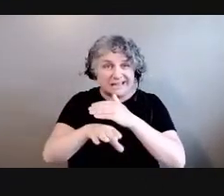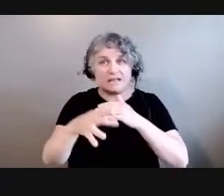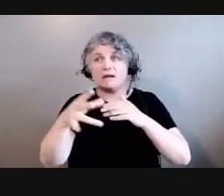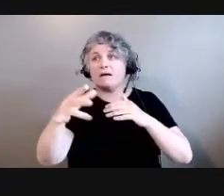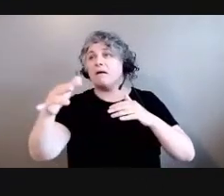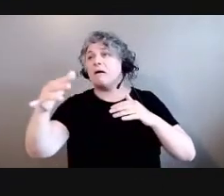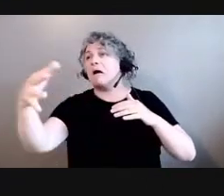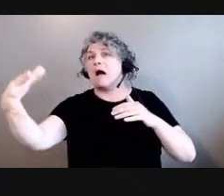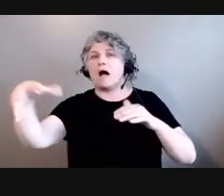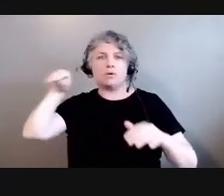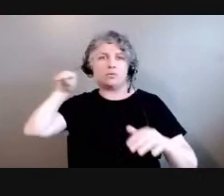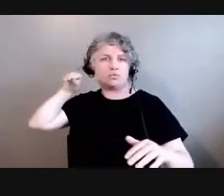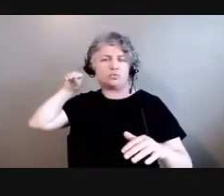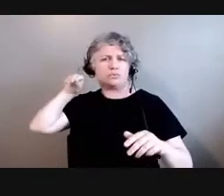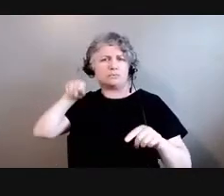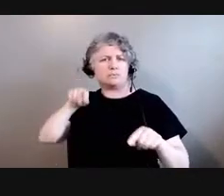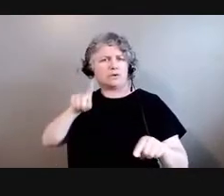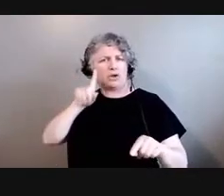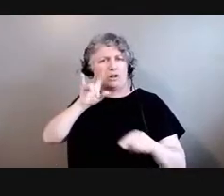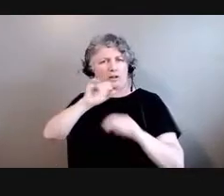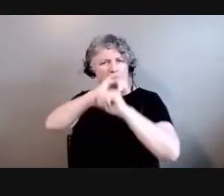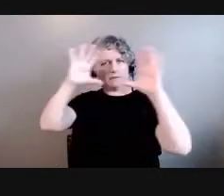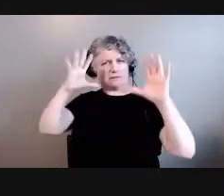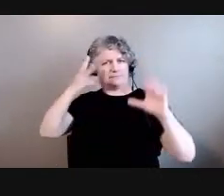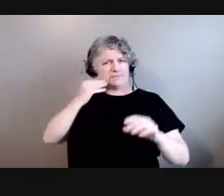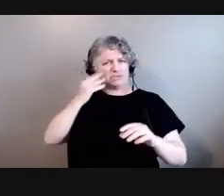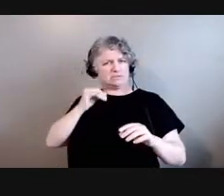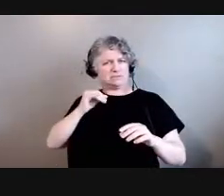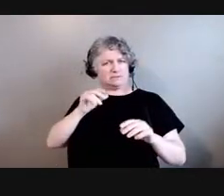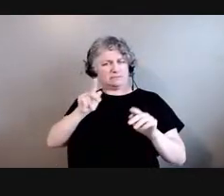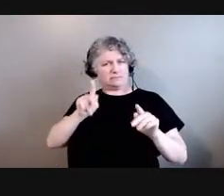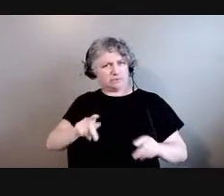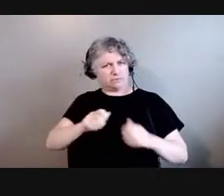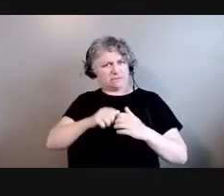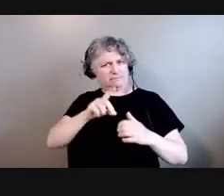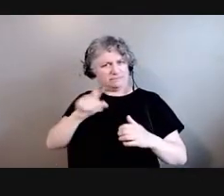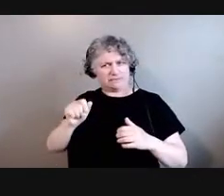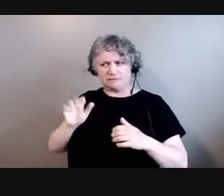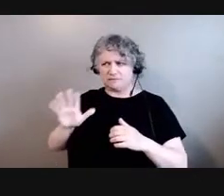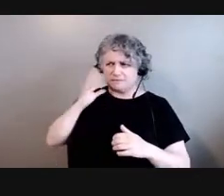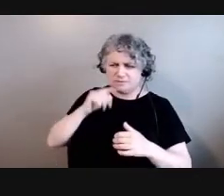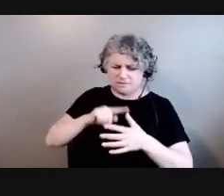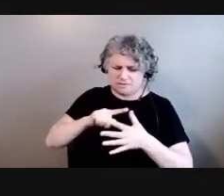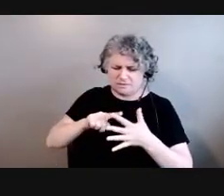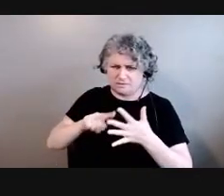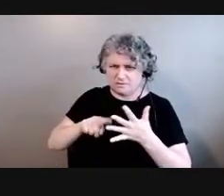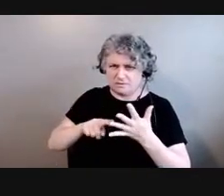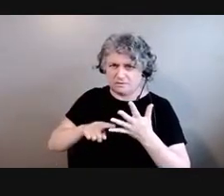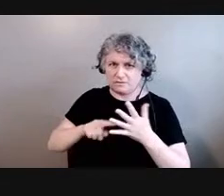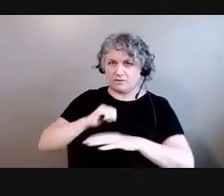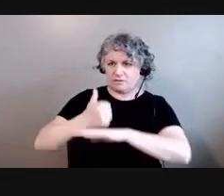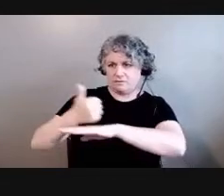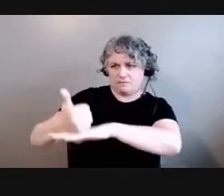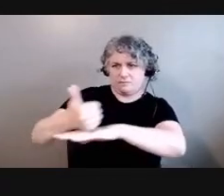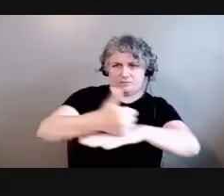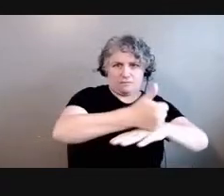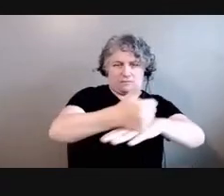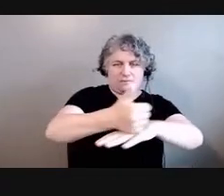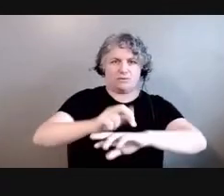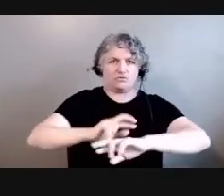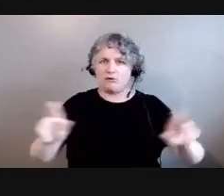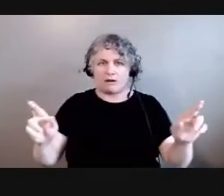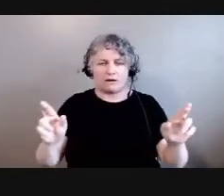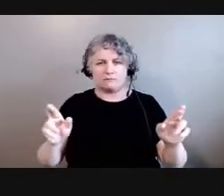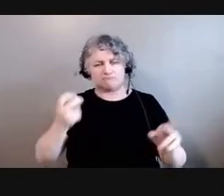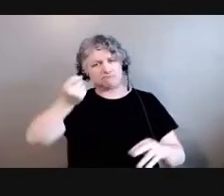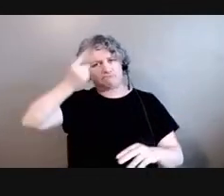be like for a person with a disability? Can we actually navigate that user experience with that person with a disability to understand the